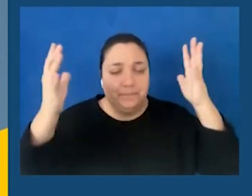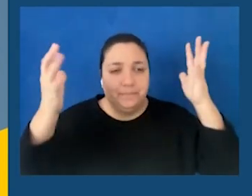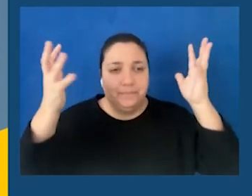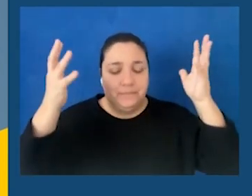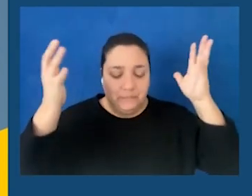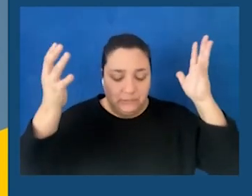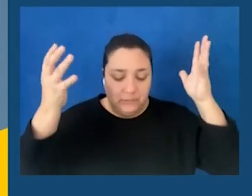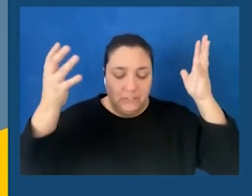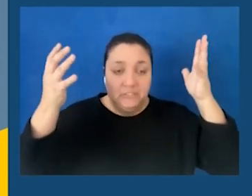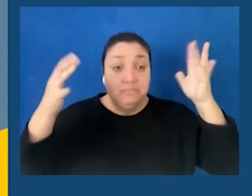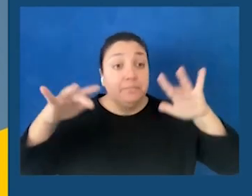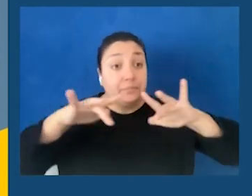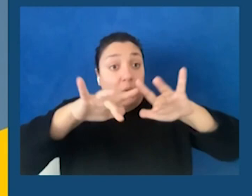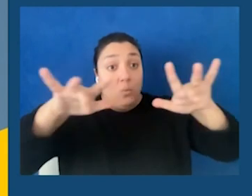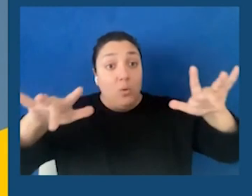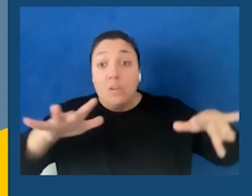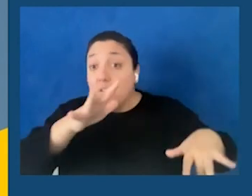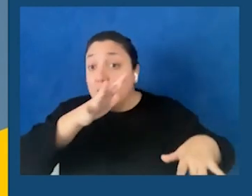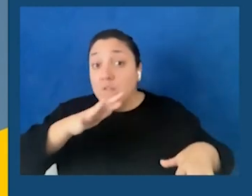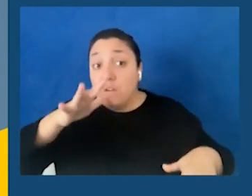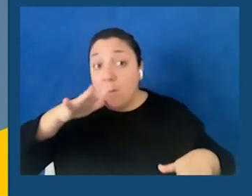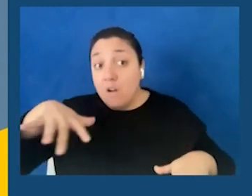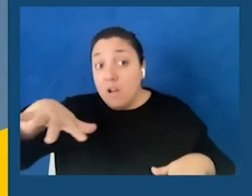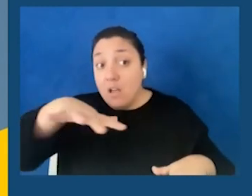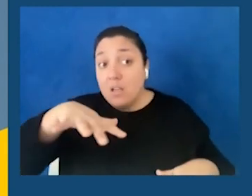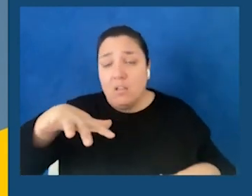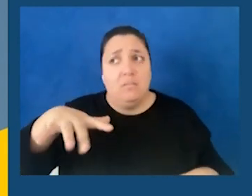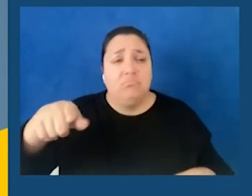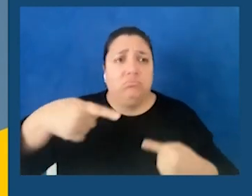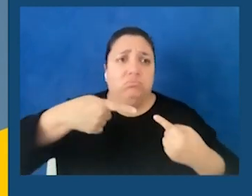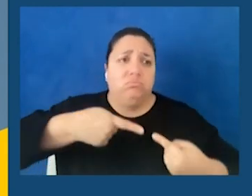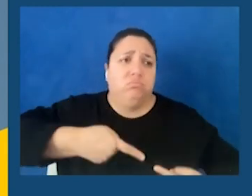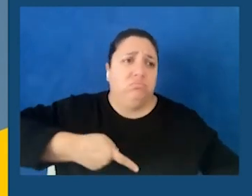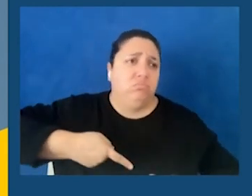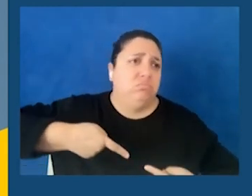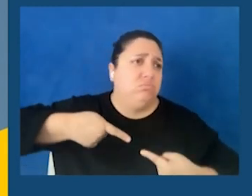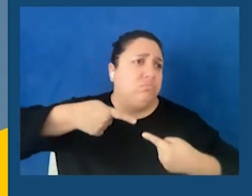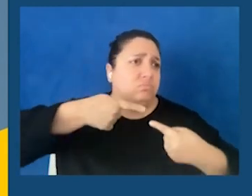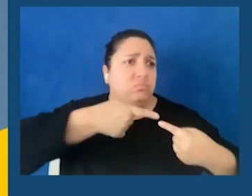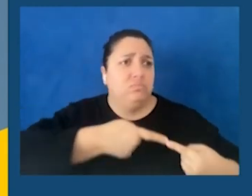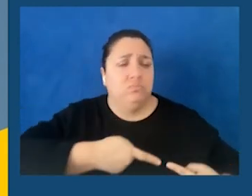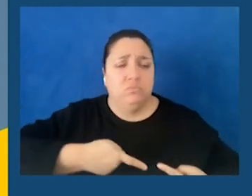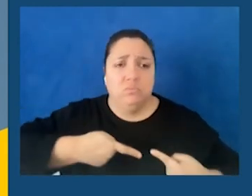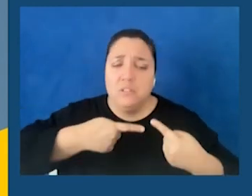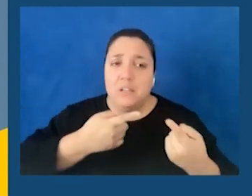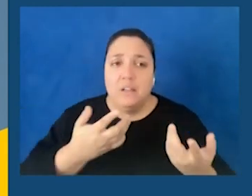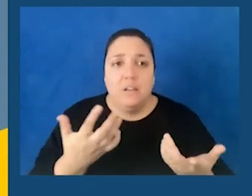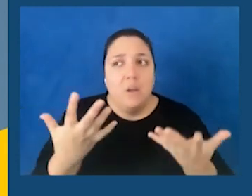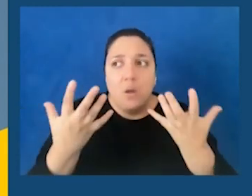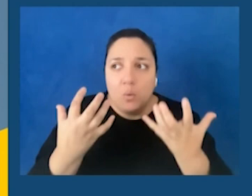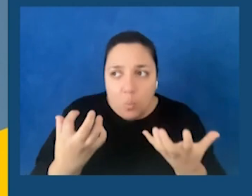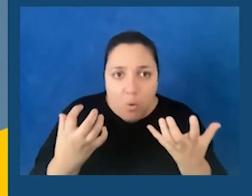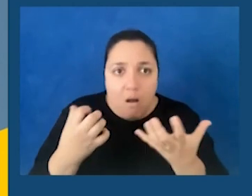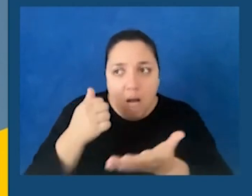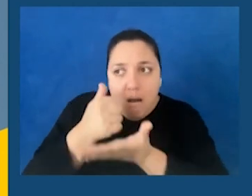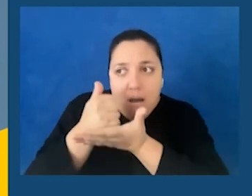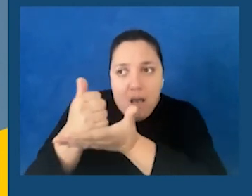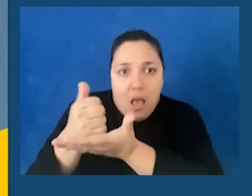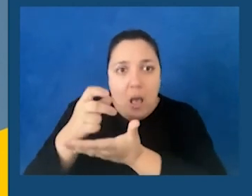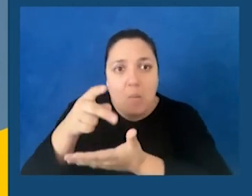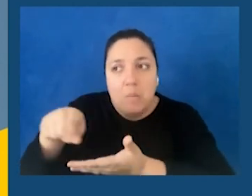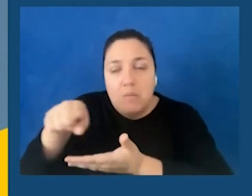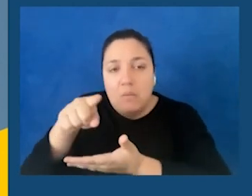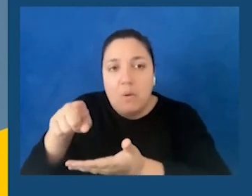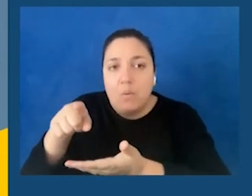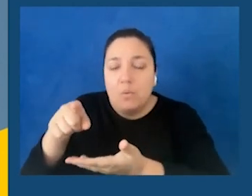And our rural areas are really struggling. You know, we're trying to help with rural tenants who are not getting the